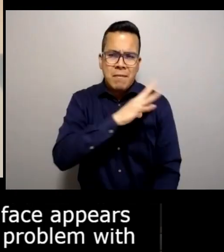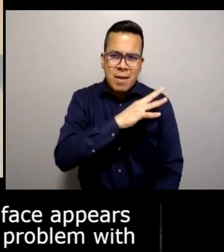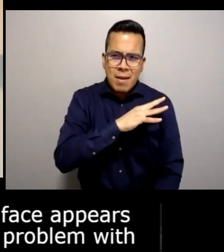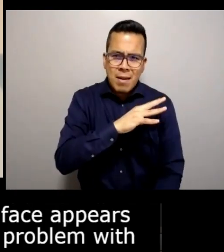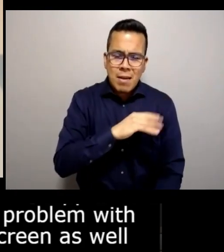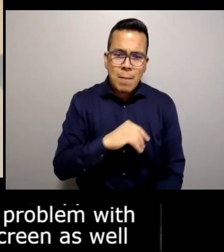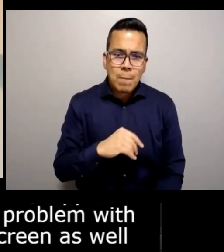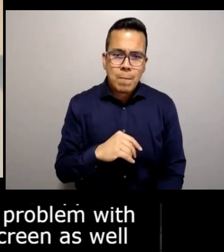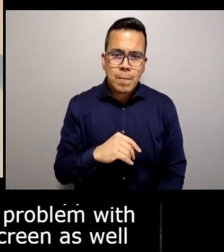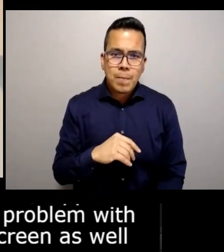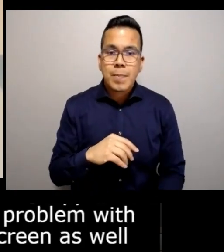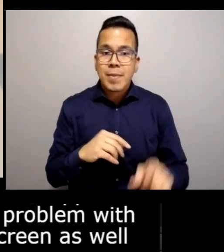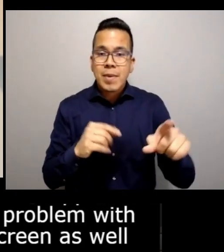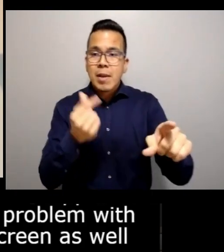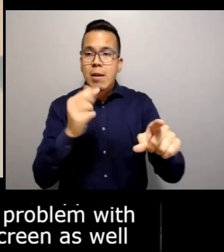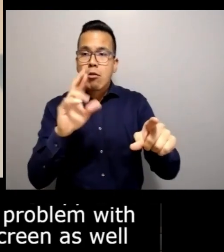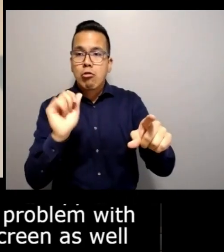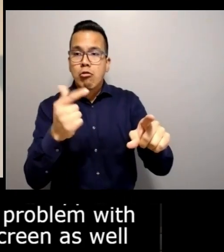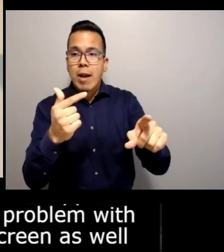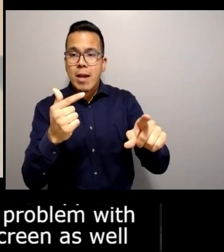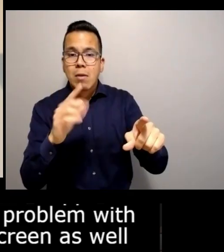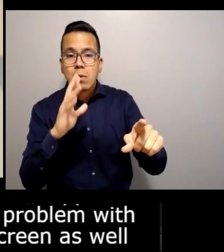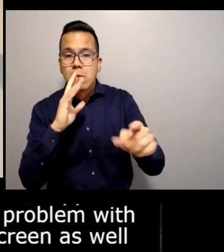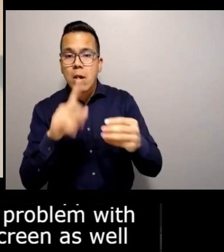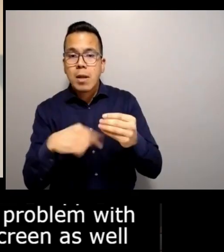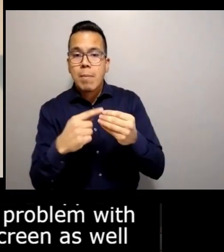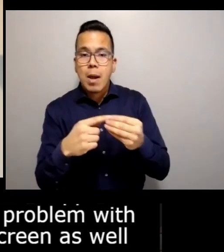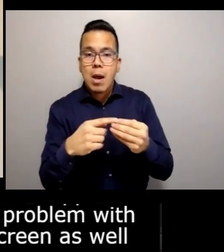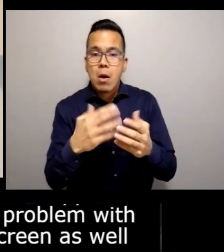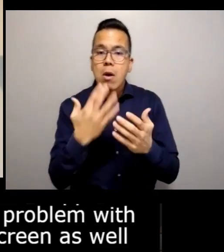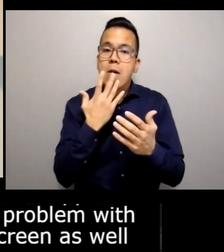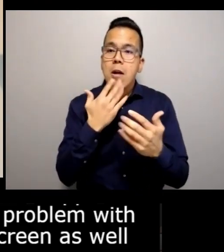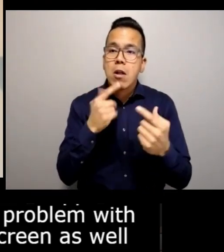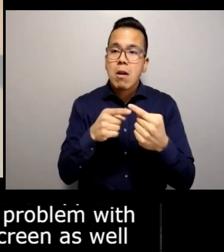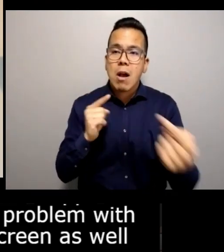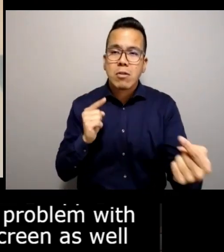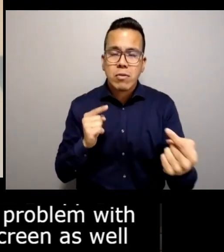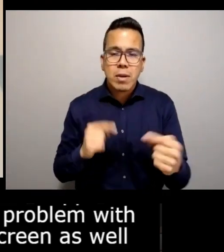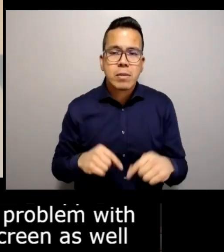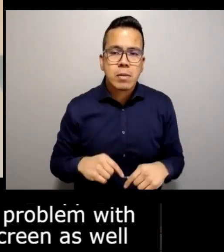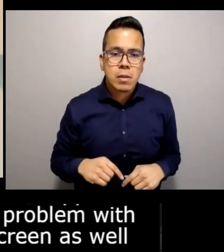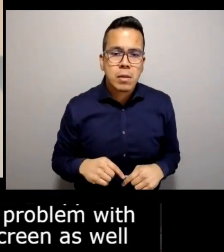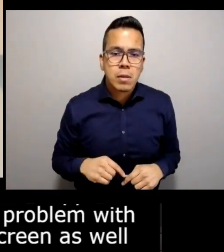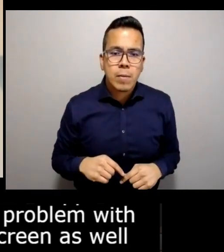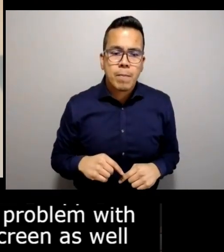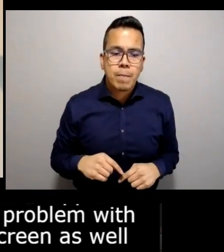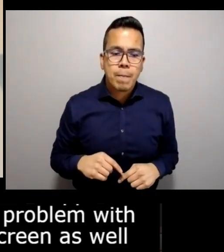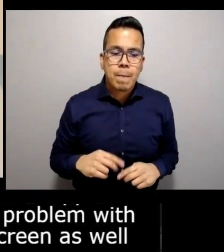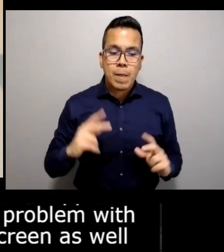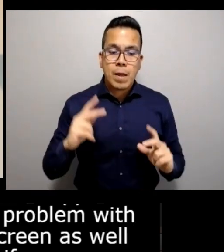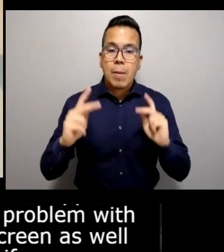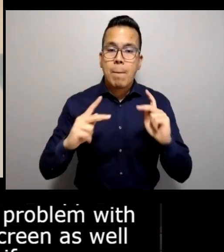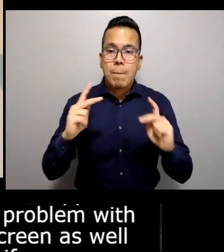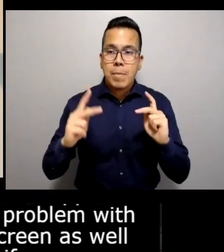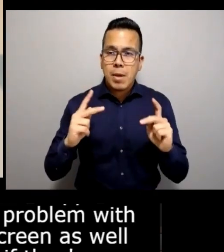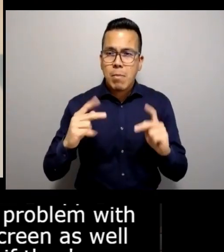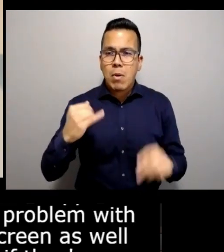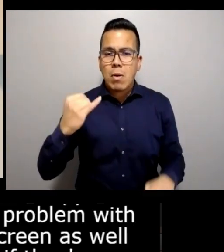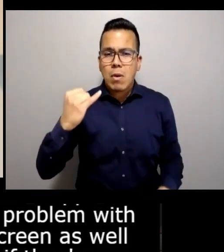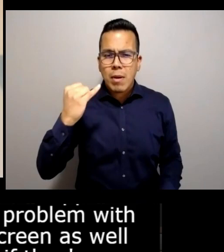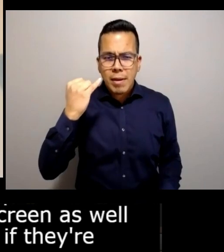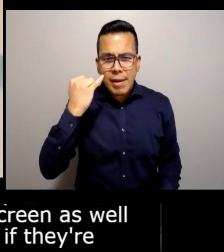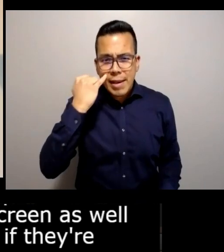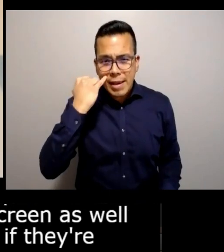talking about, contrast. People wear, if they're having a light not shining on them, or